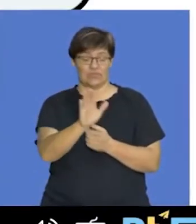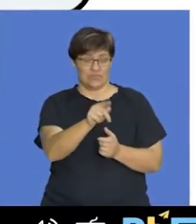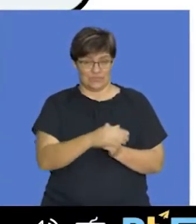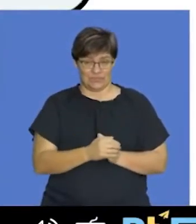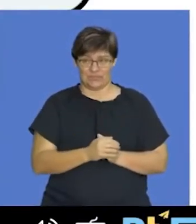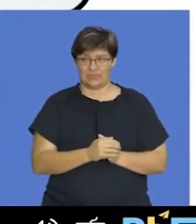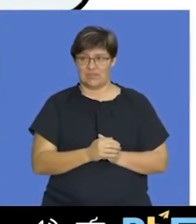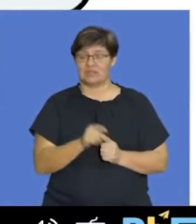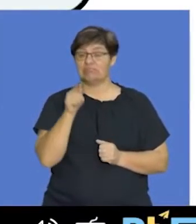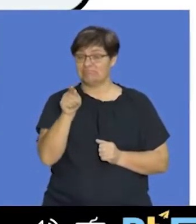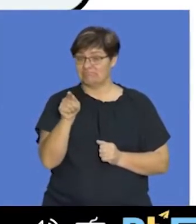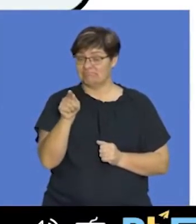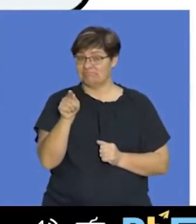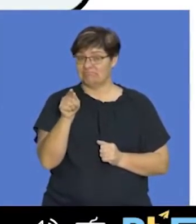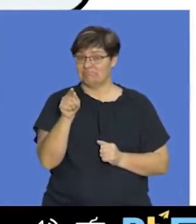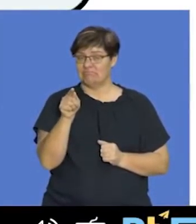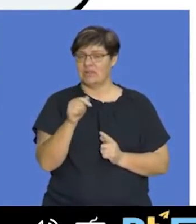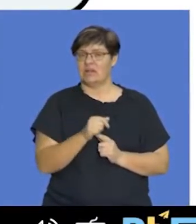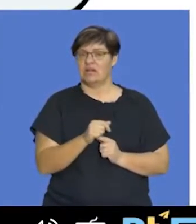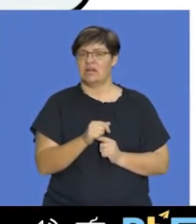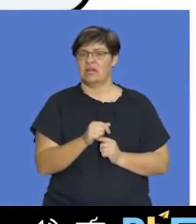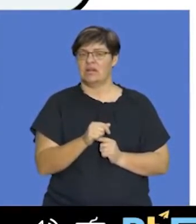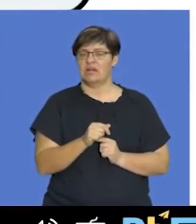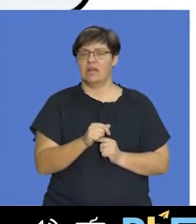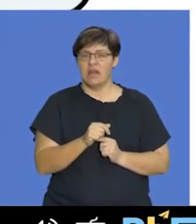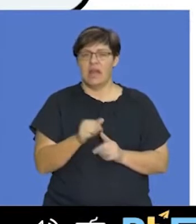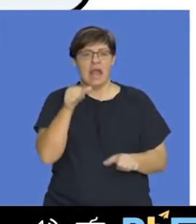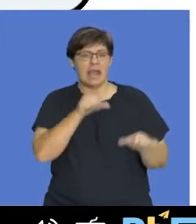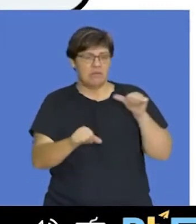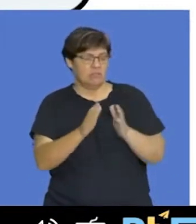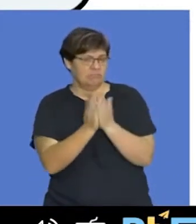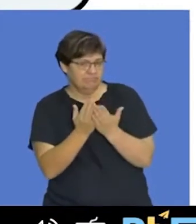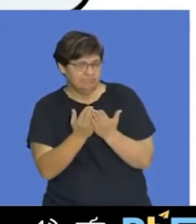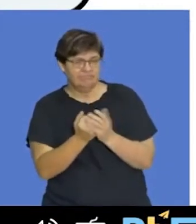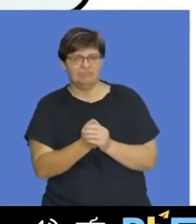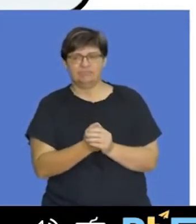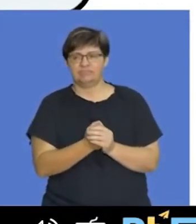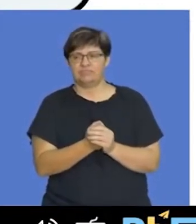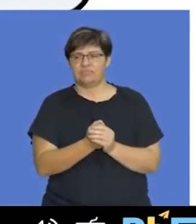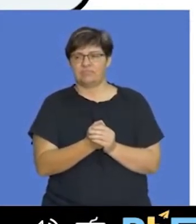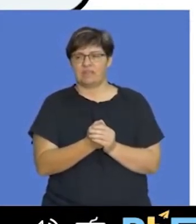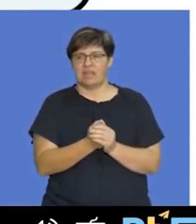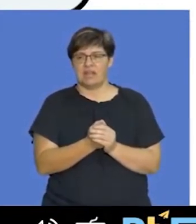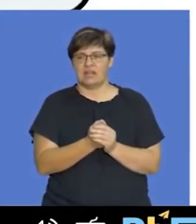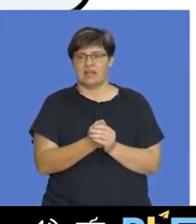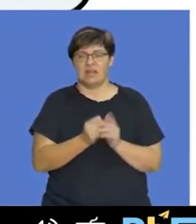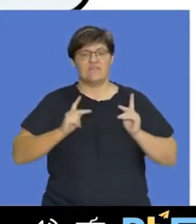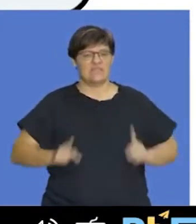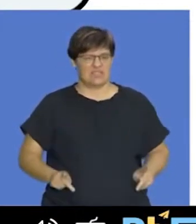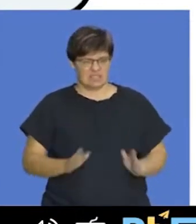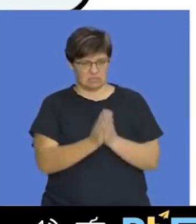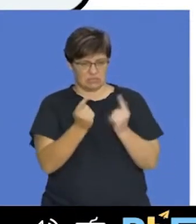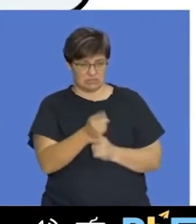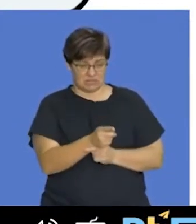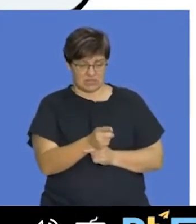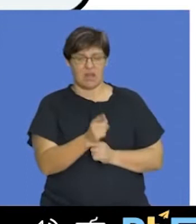you. So here we go. Now, this is a chemistry book and a physics book. Great. And as you can see, there's the